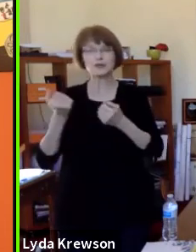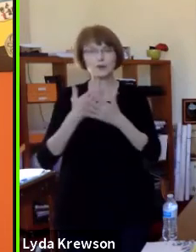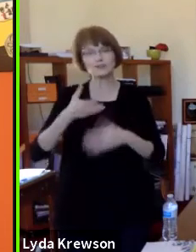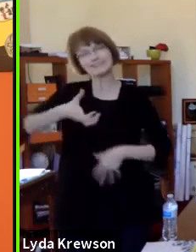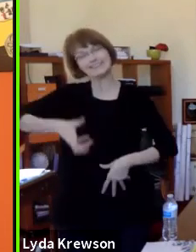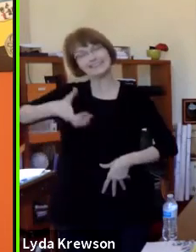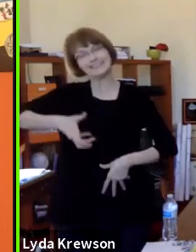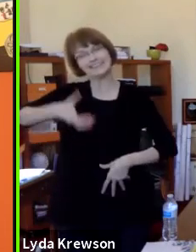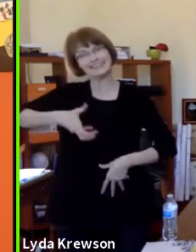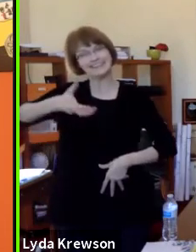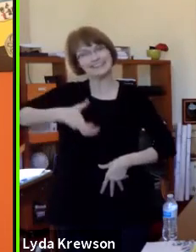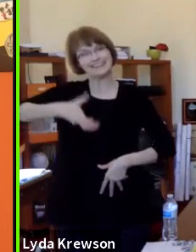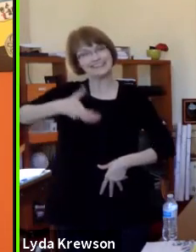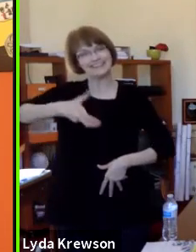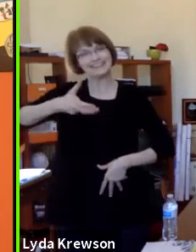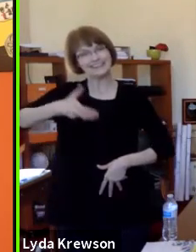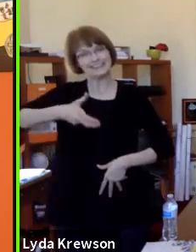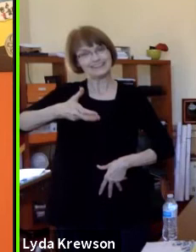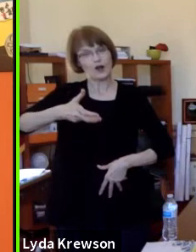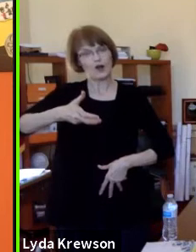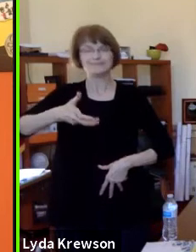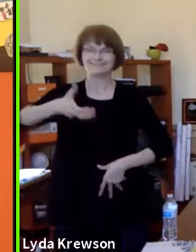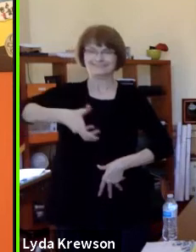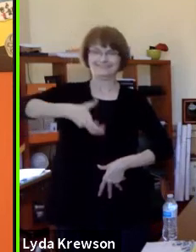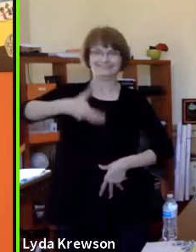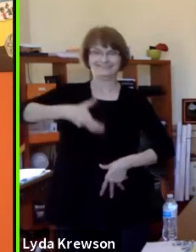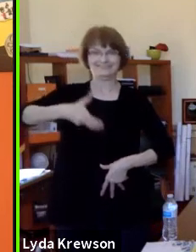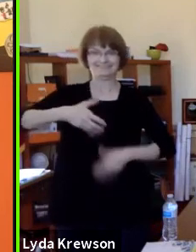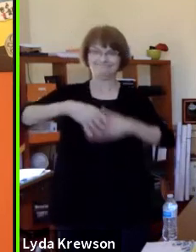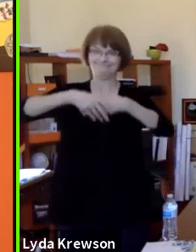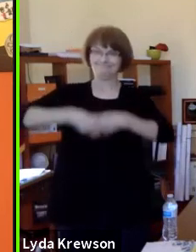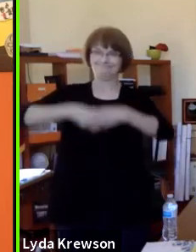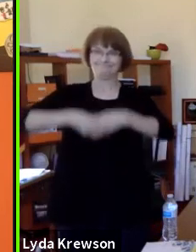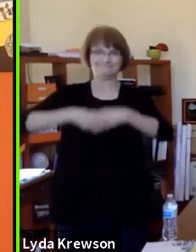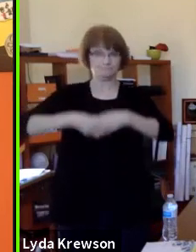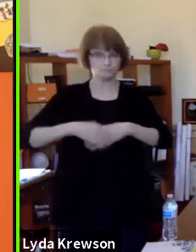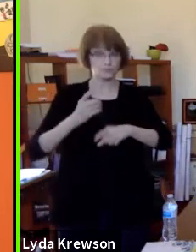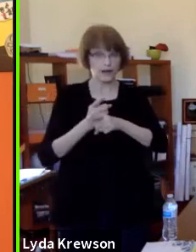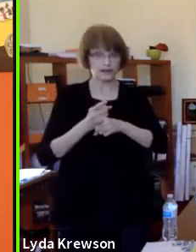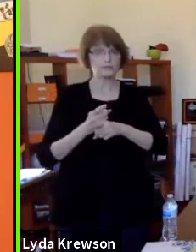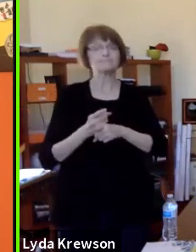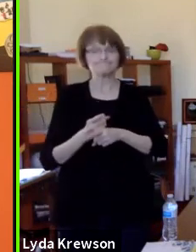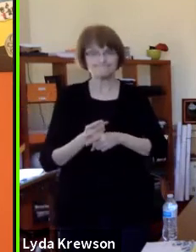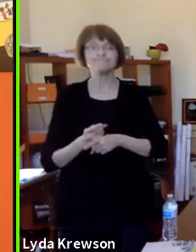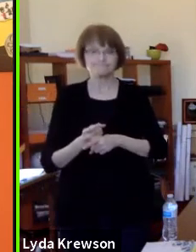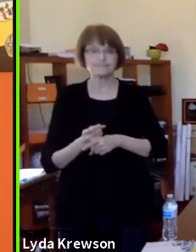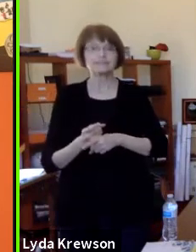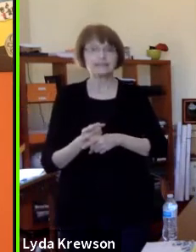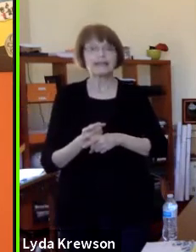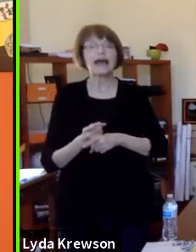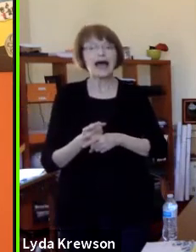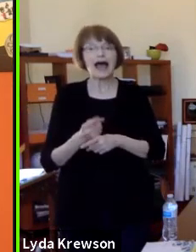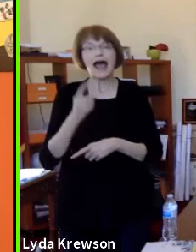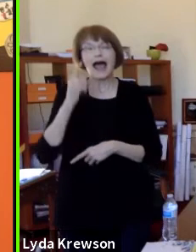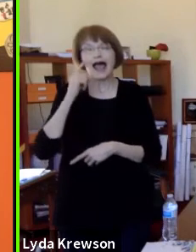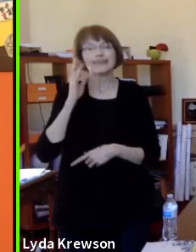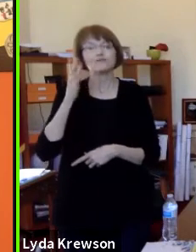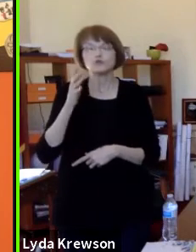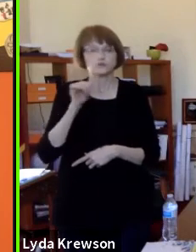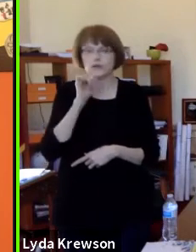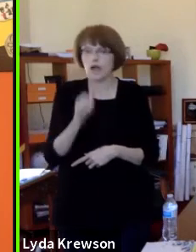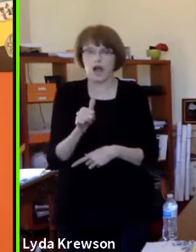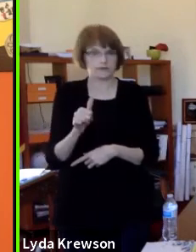person, they taught you stick out your right hand and give them a nice firm handshake. I think that's something that we probably won't be